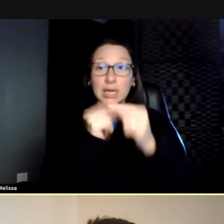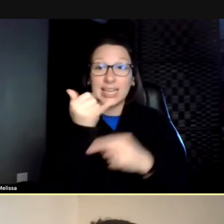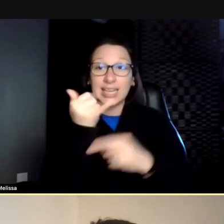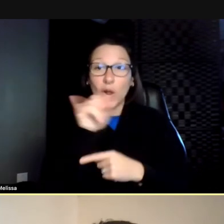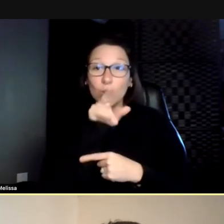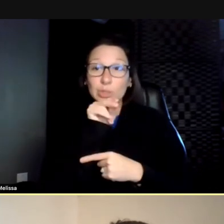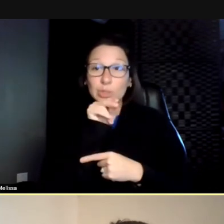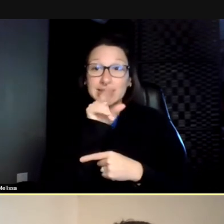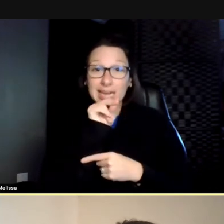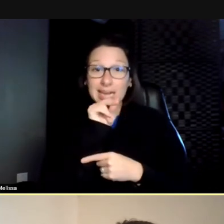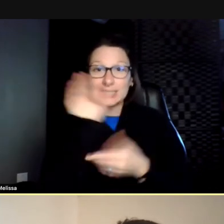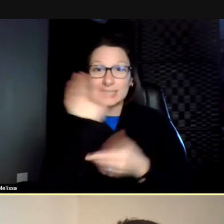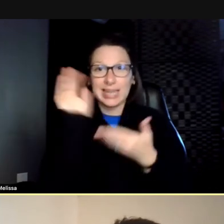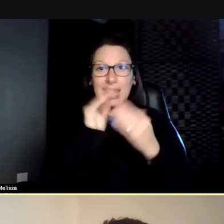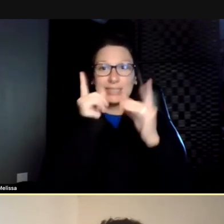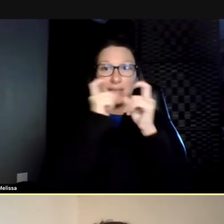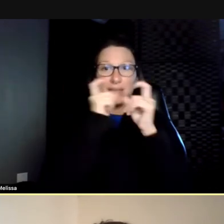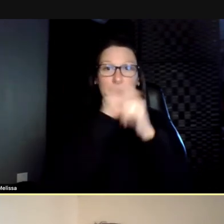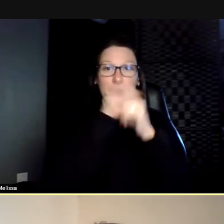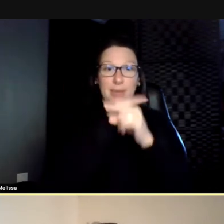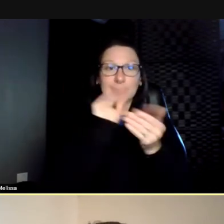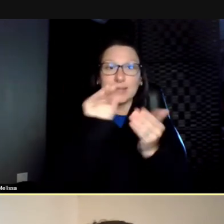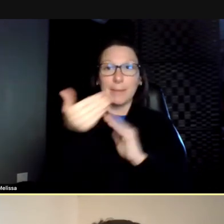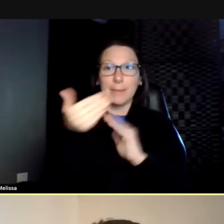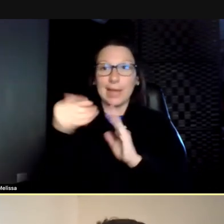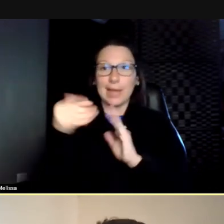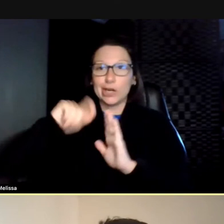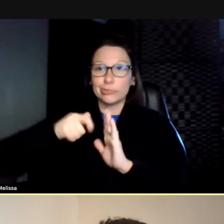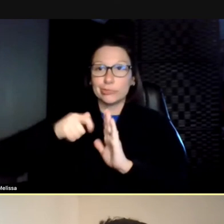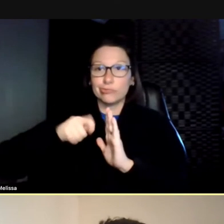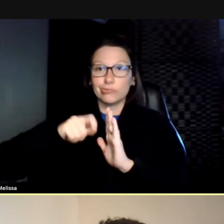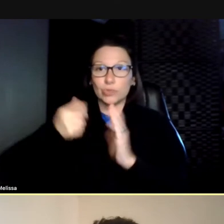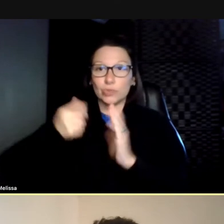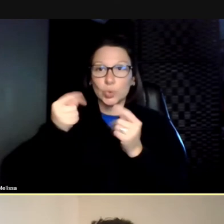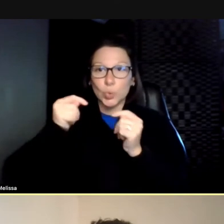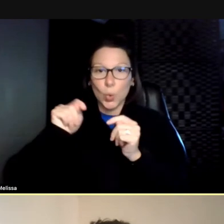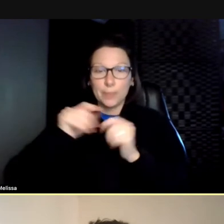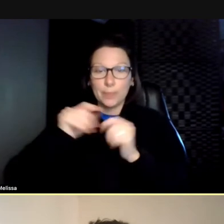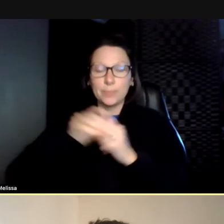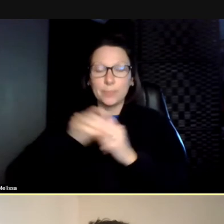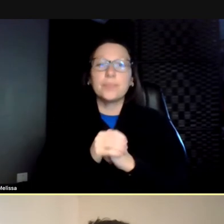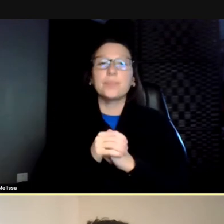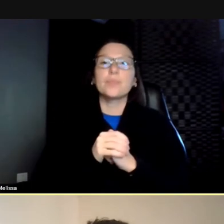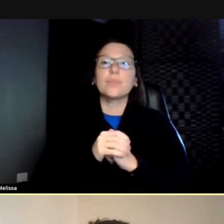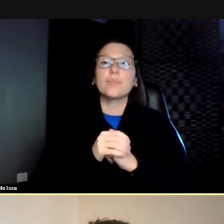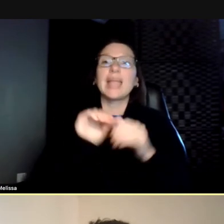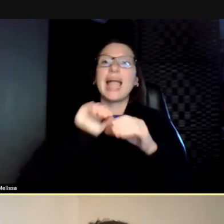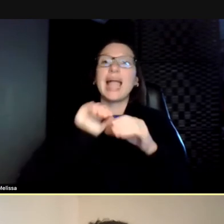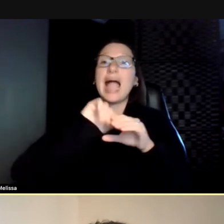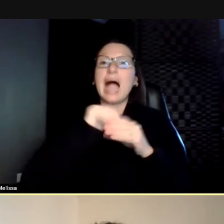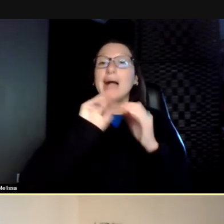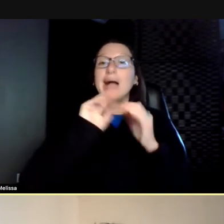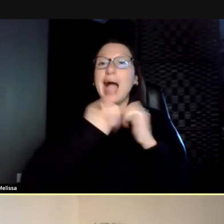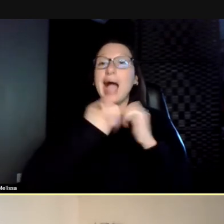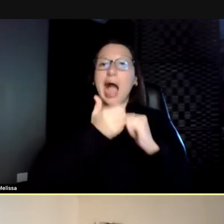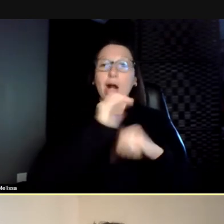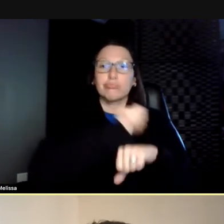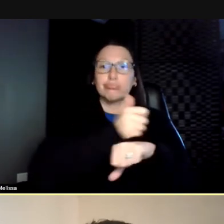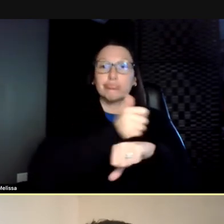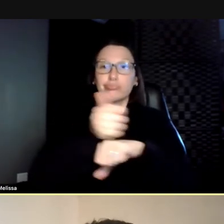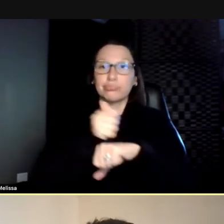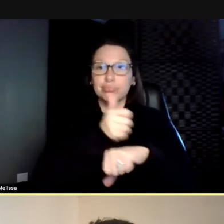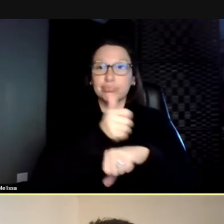less complex than this little wind-up toy on the lower left side. Complexity of the array, which also definitely has an